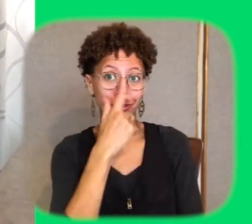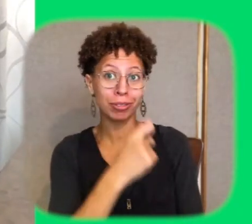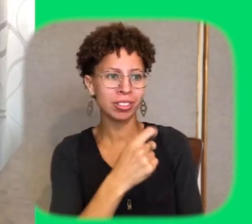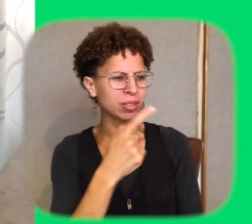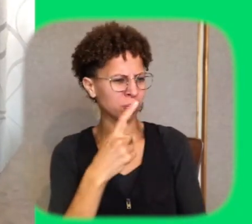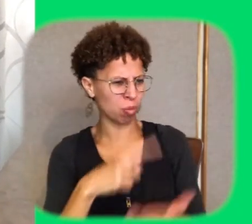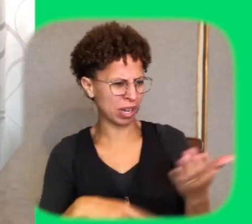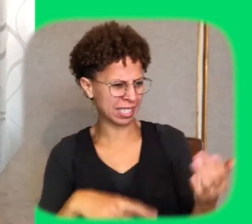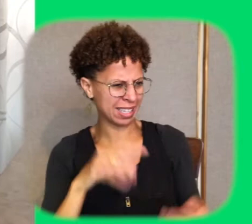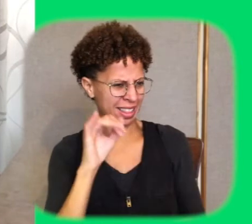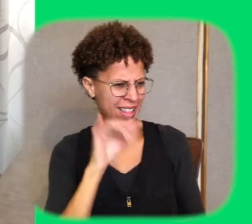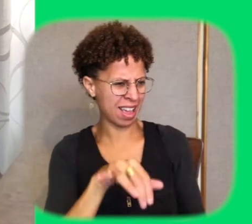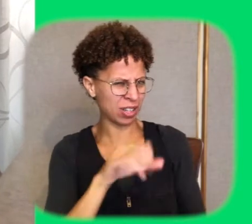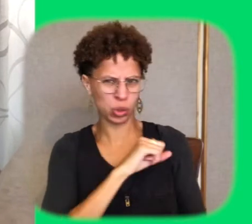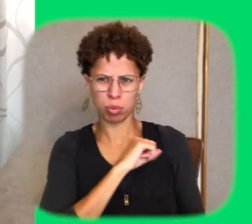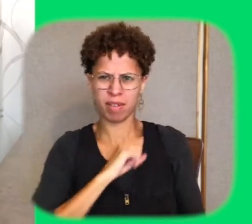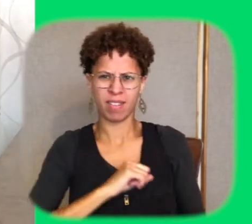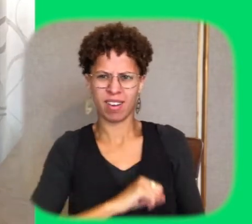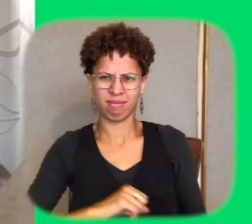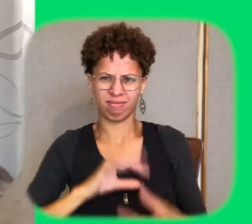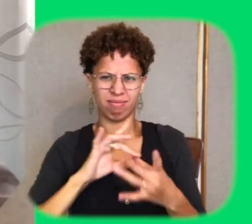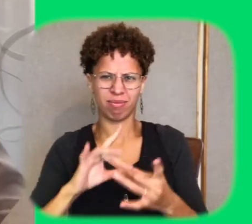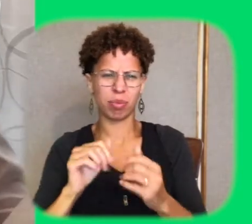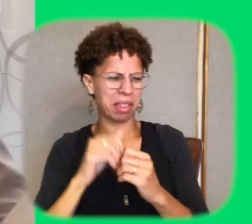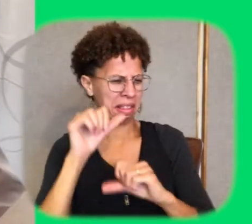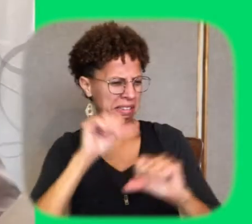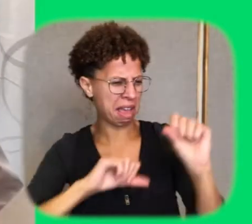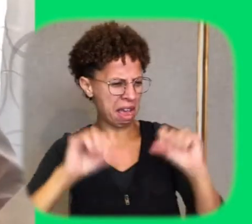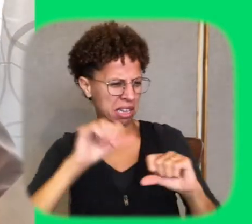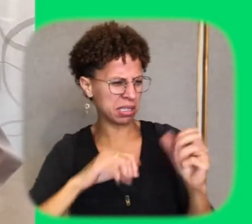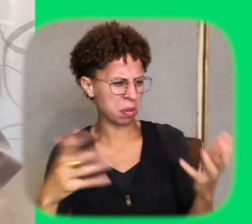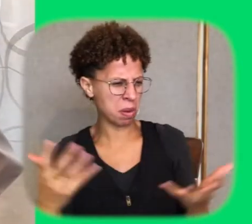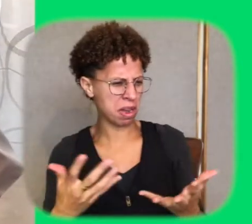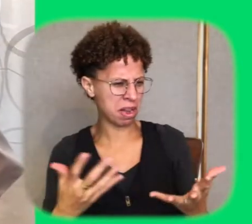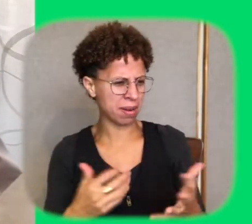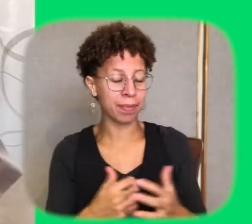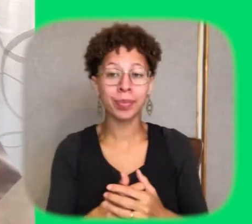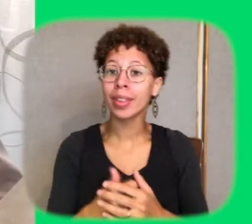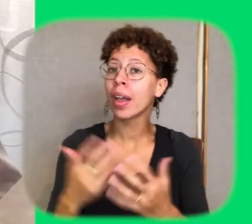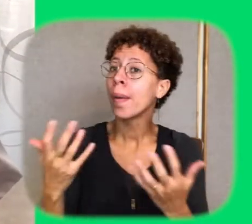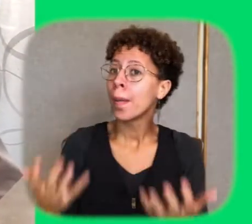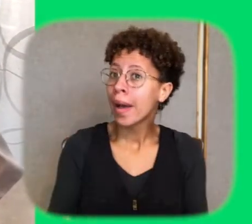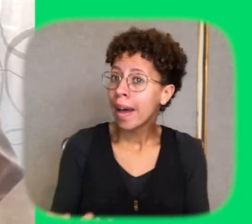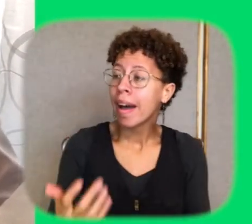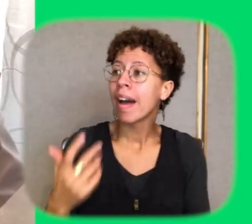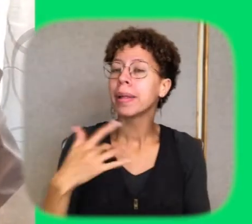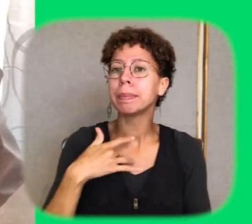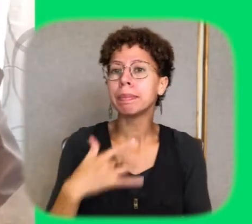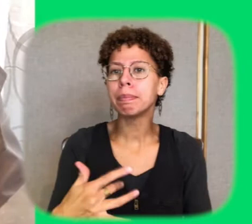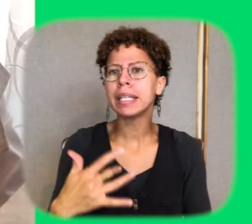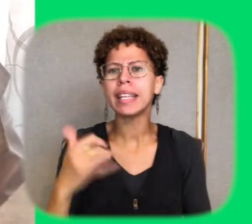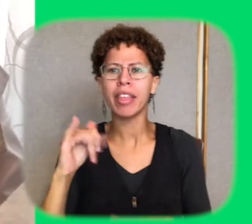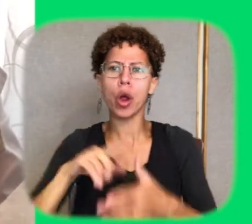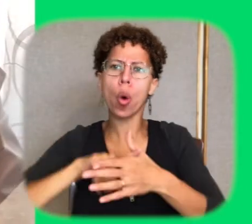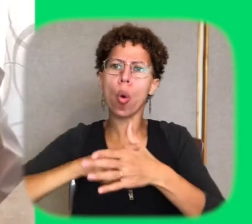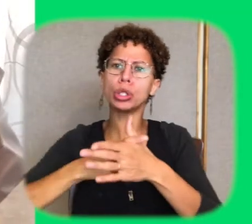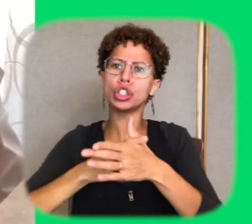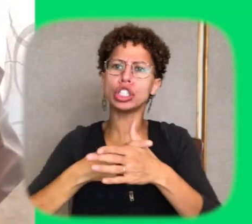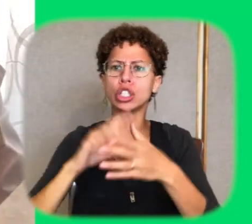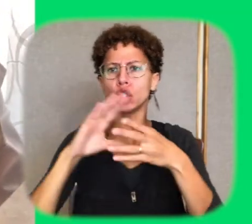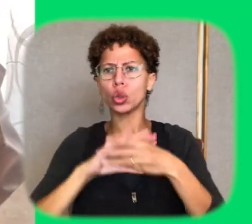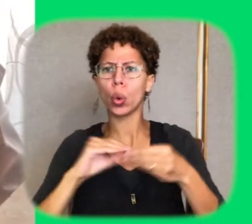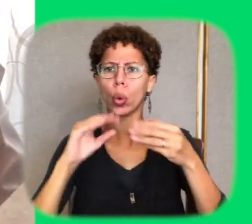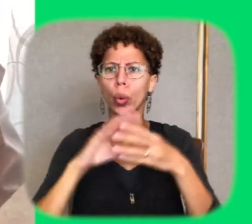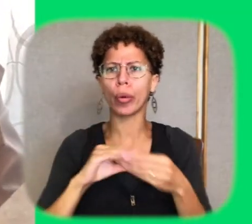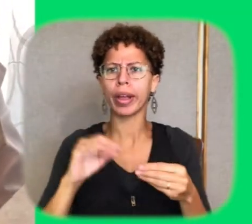in the world do superheroes have to do with science? It's usually just with their origin story.